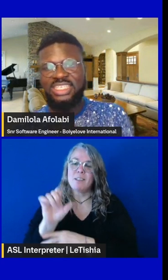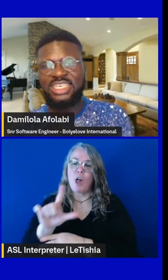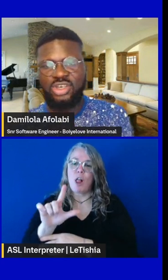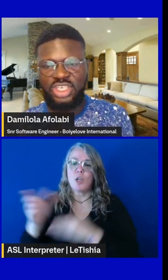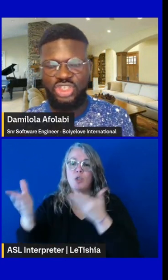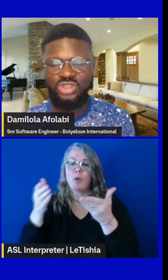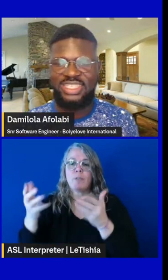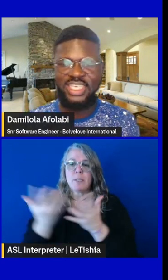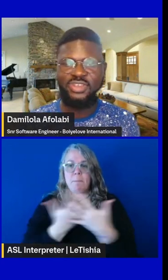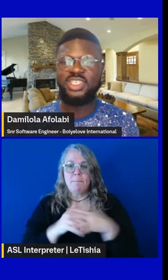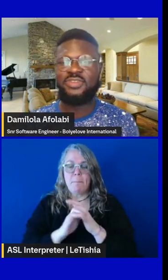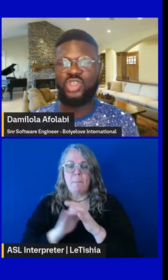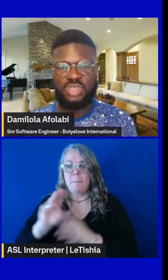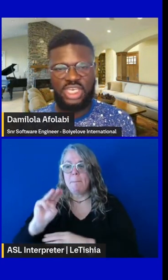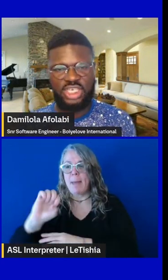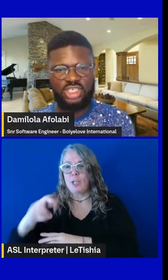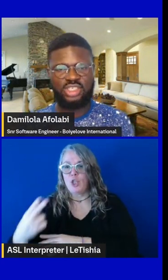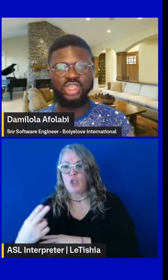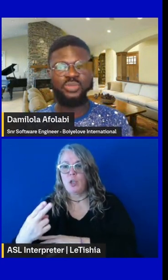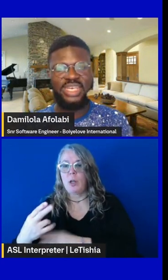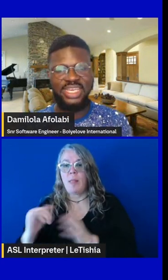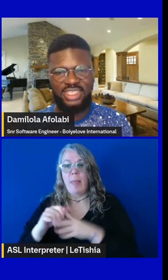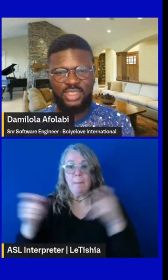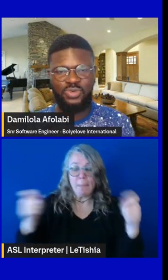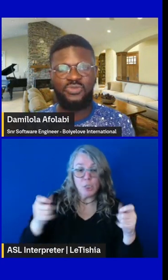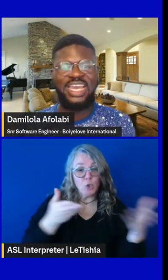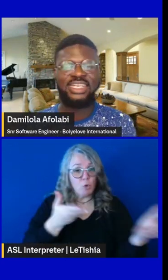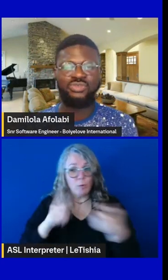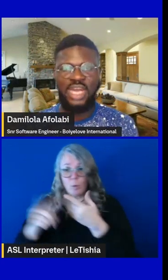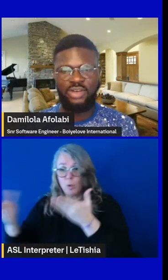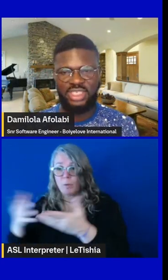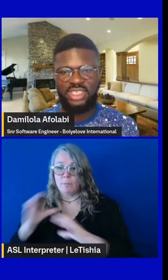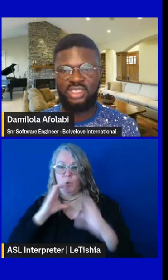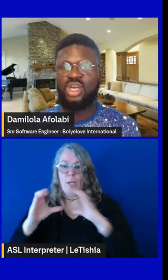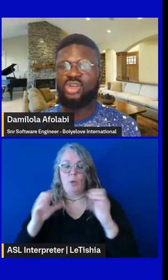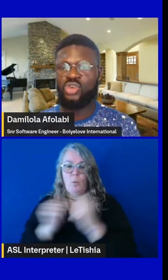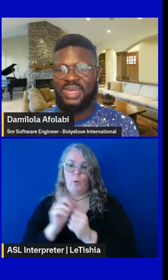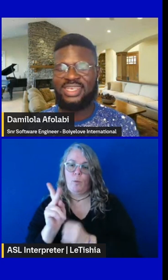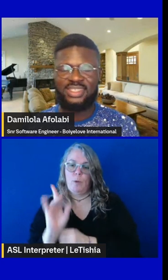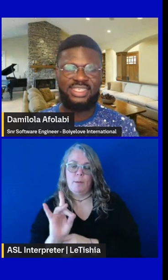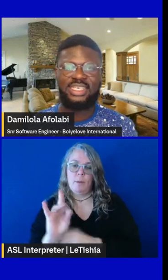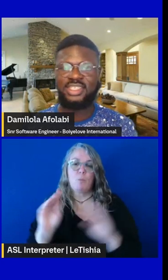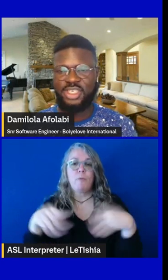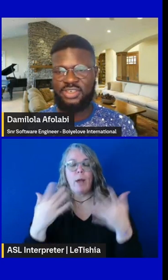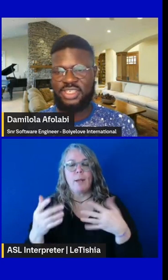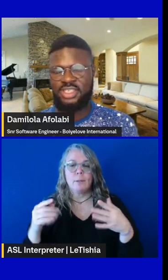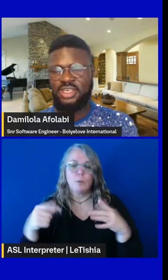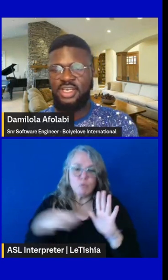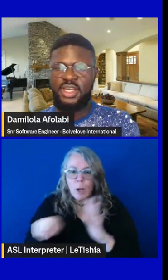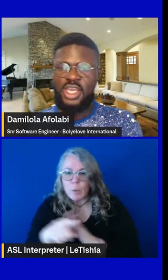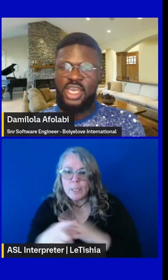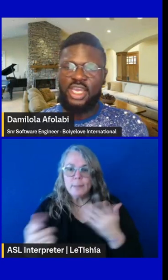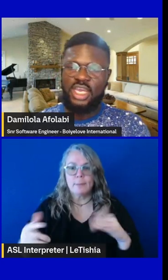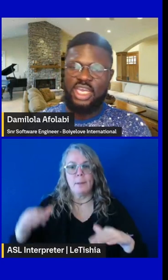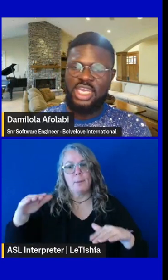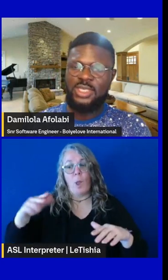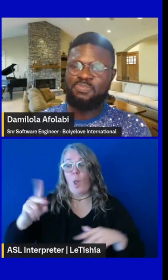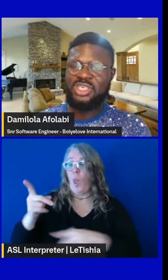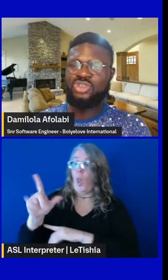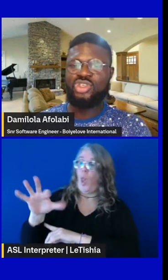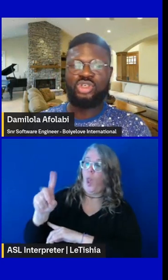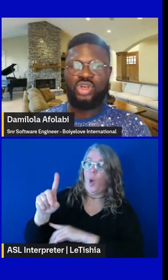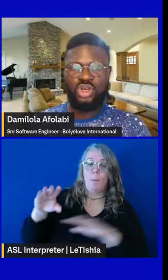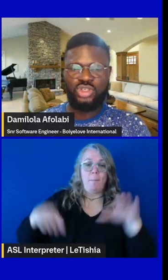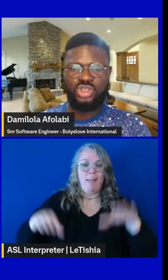this manages and orchestrates service communication in Kubernetes, providing routing, load balancing, and security.